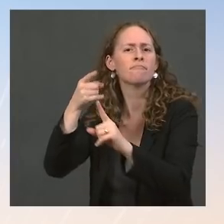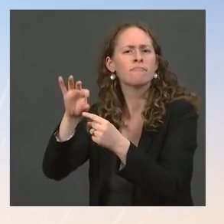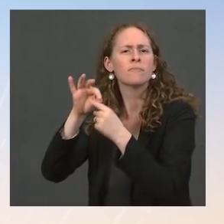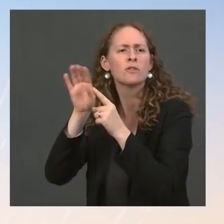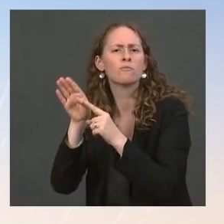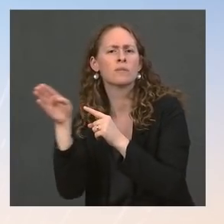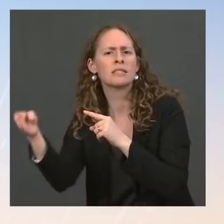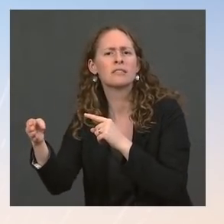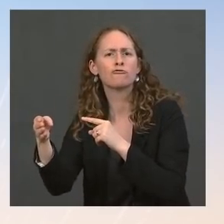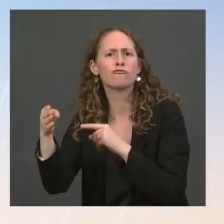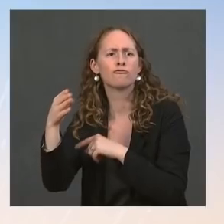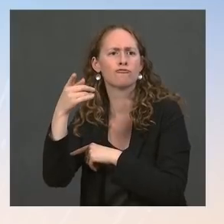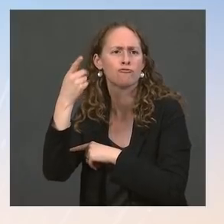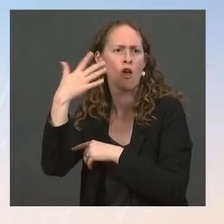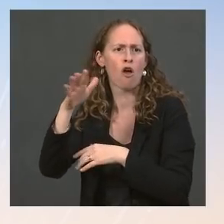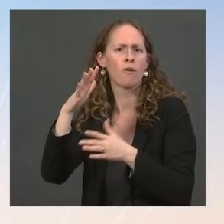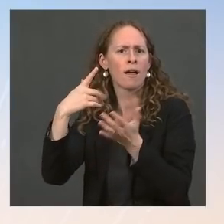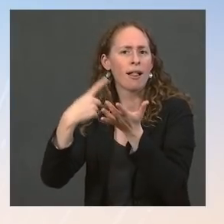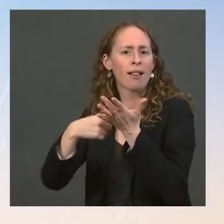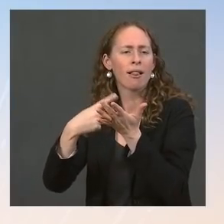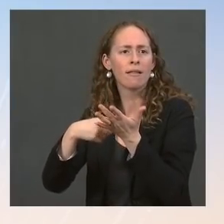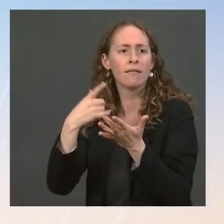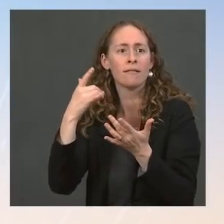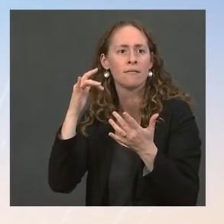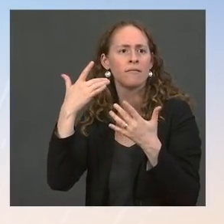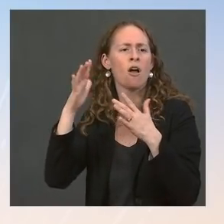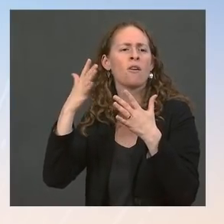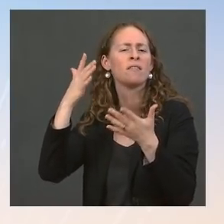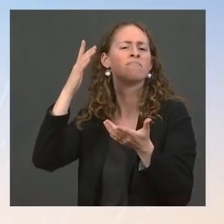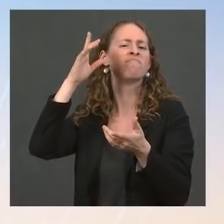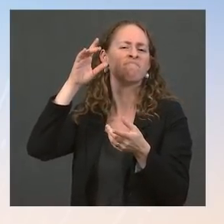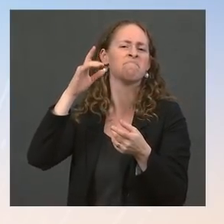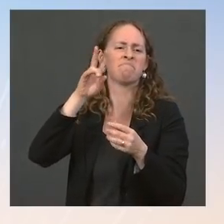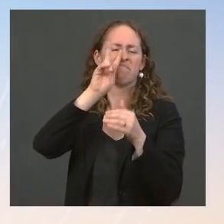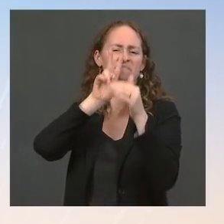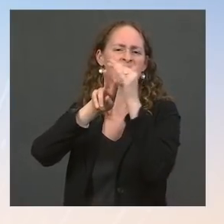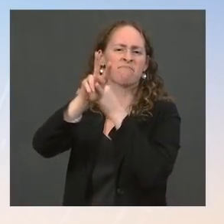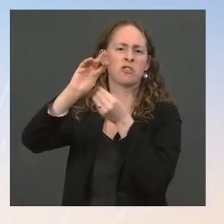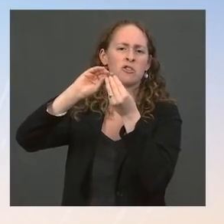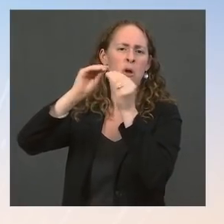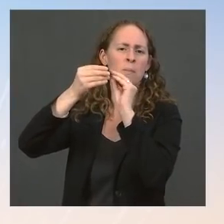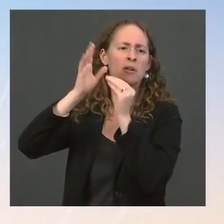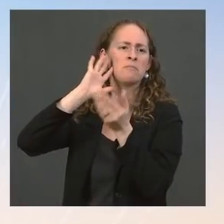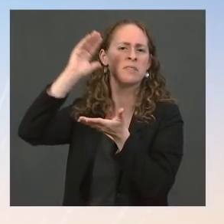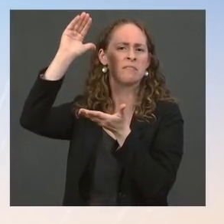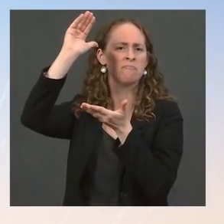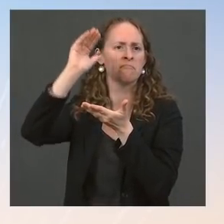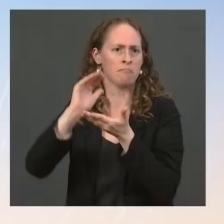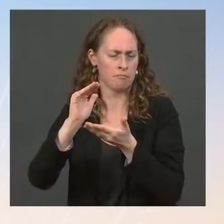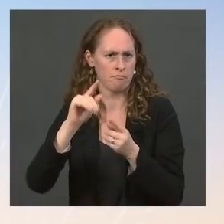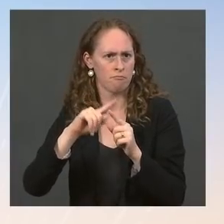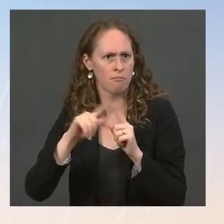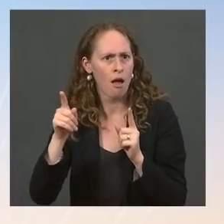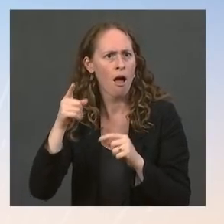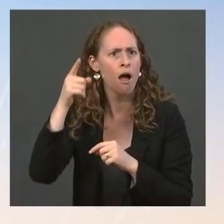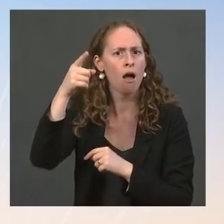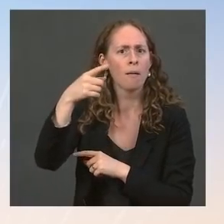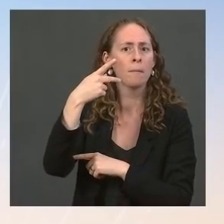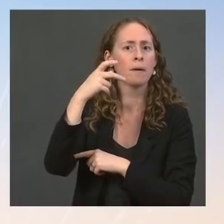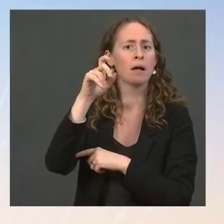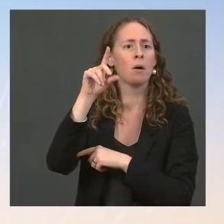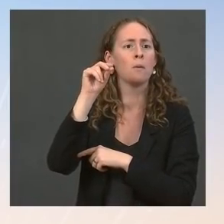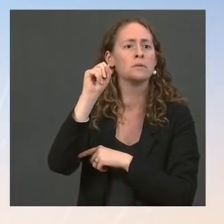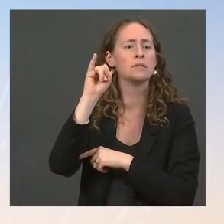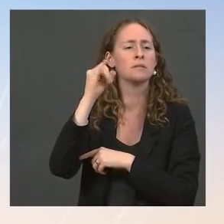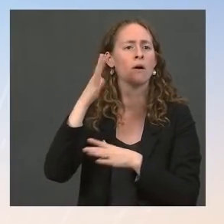package was unveiled that the number would come down. It would be a compromise. But earlier this week, Speaker Pelosi told her caucus that they're